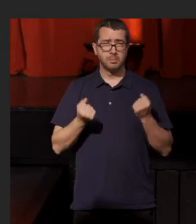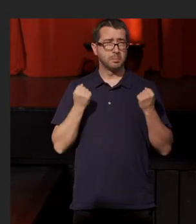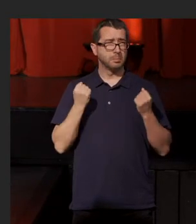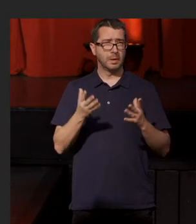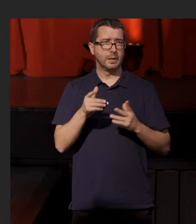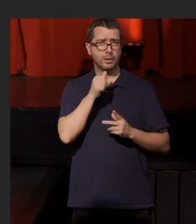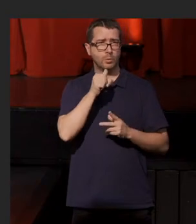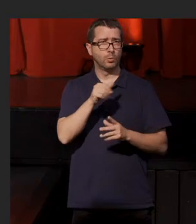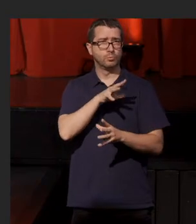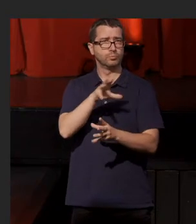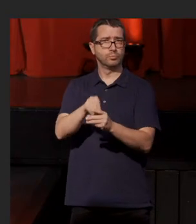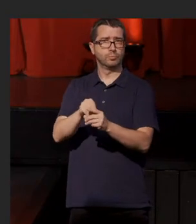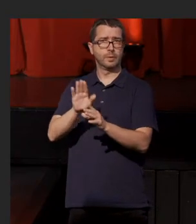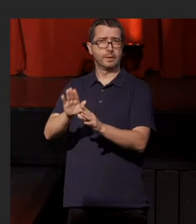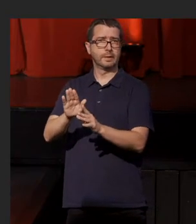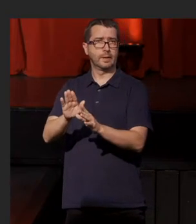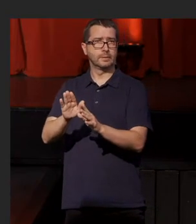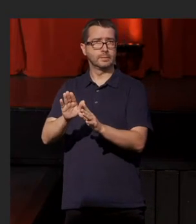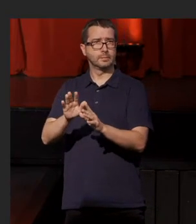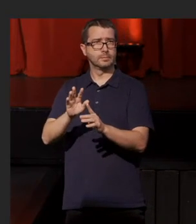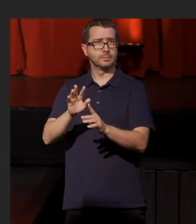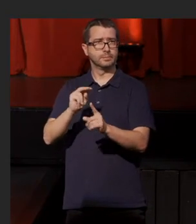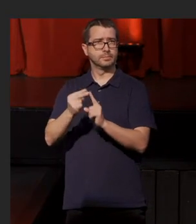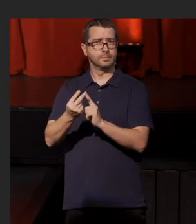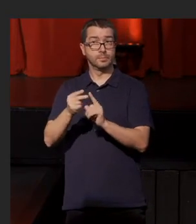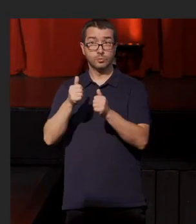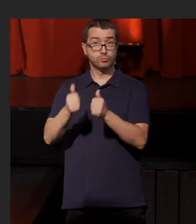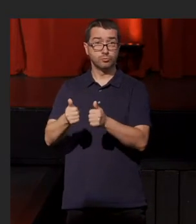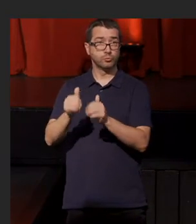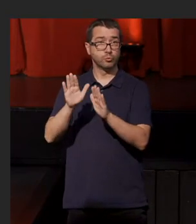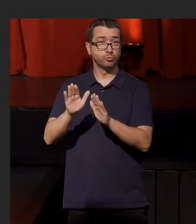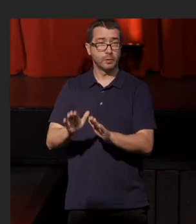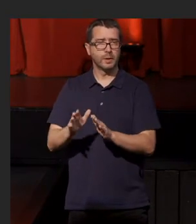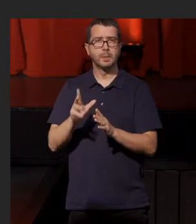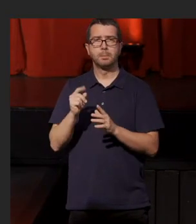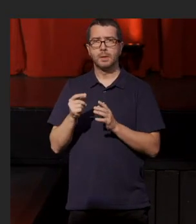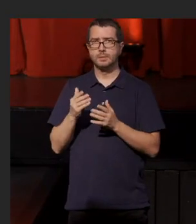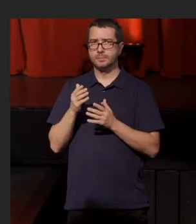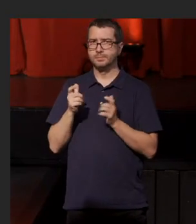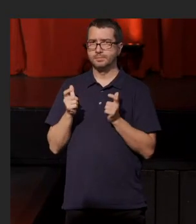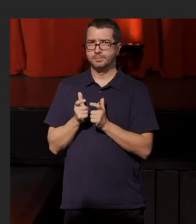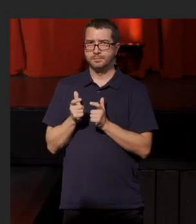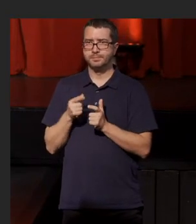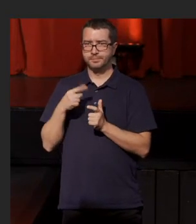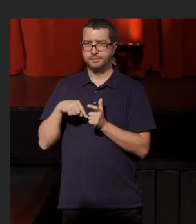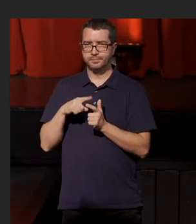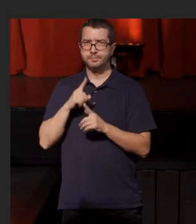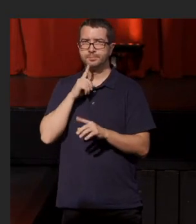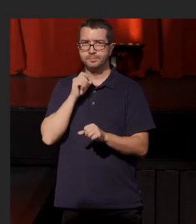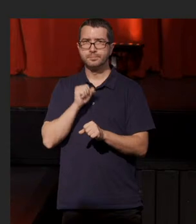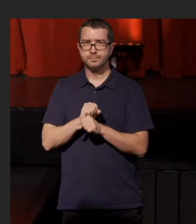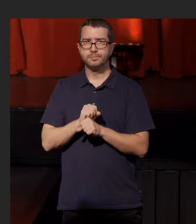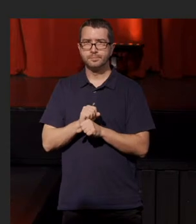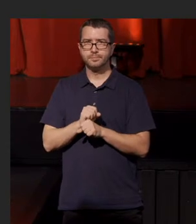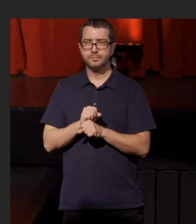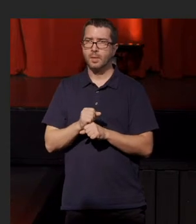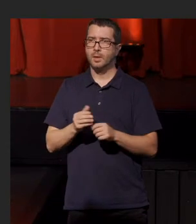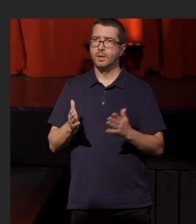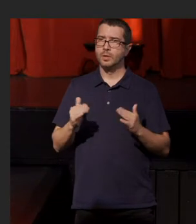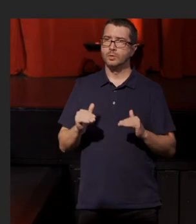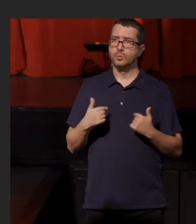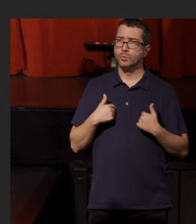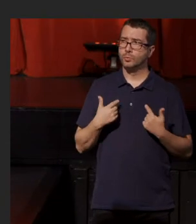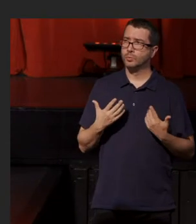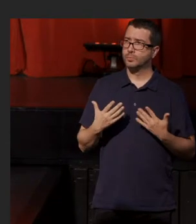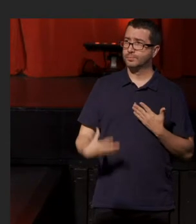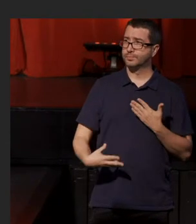great, excellent. But there is that small group who do. What I would like to say here